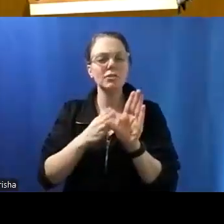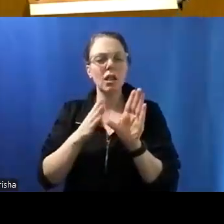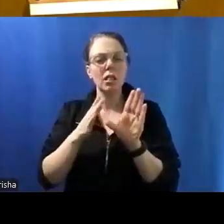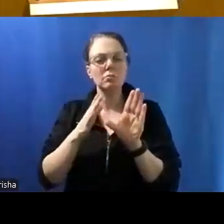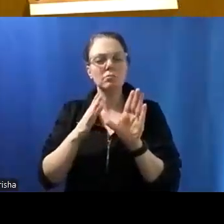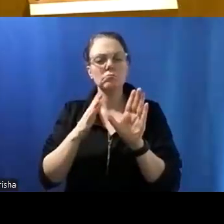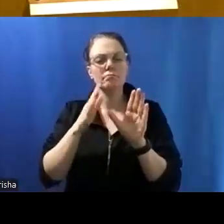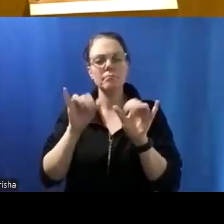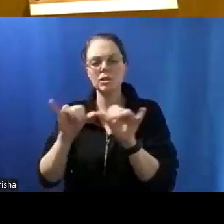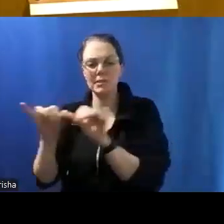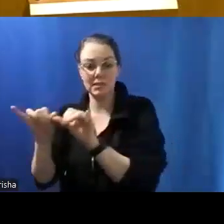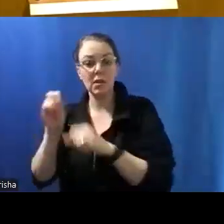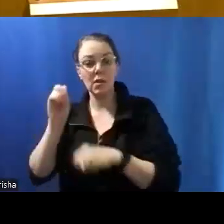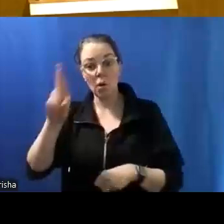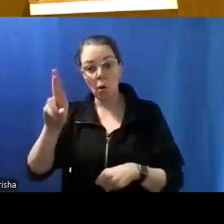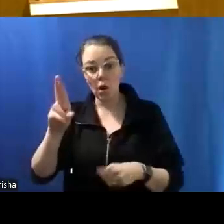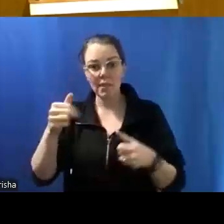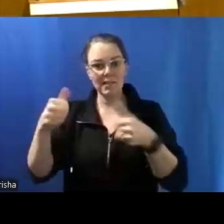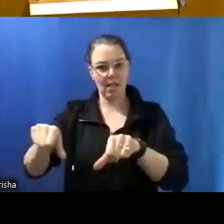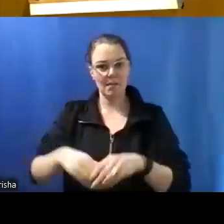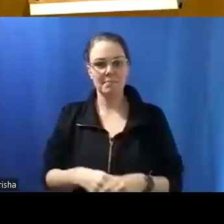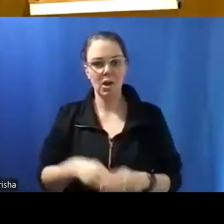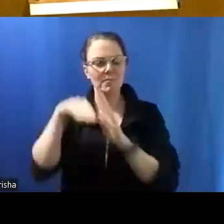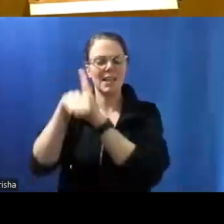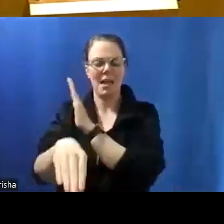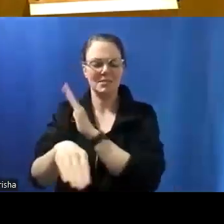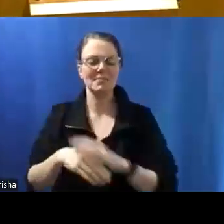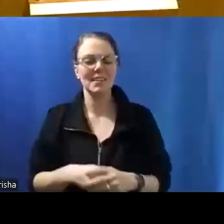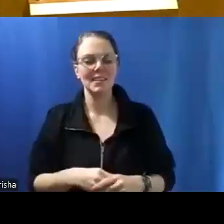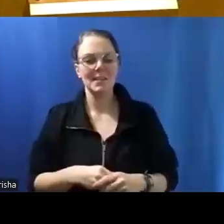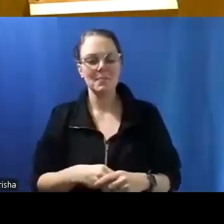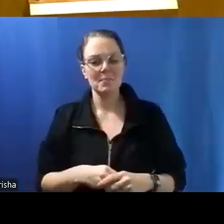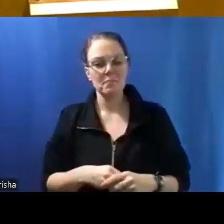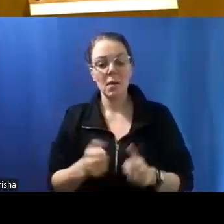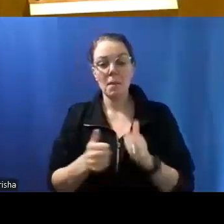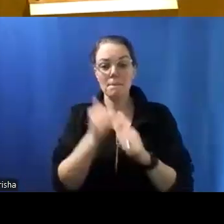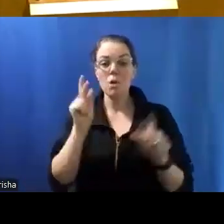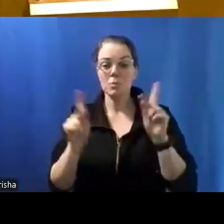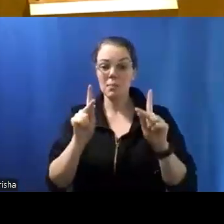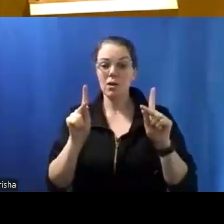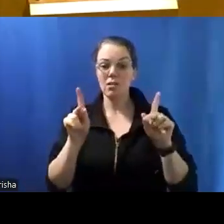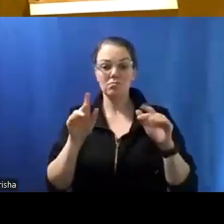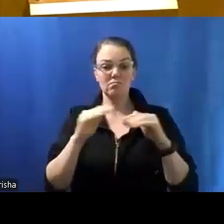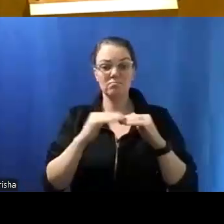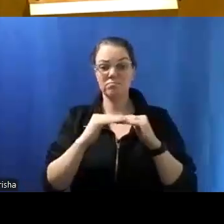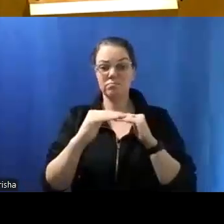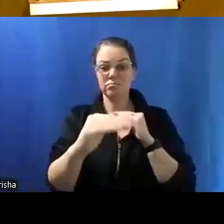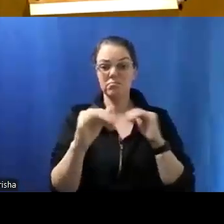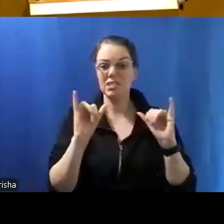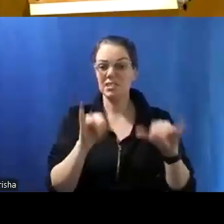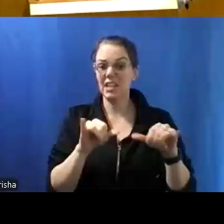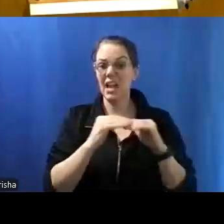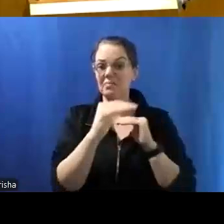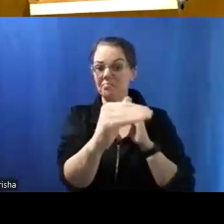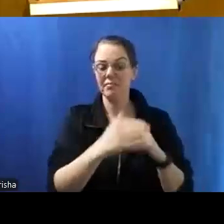domains or declined. So the first thing you can tell from this is most people stayed the same, right? Because these numbers